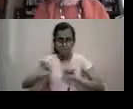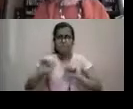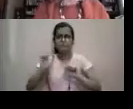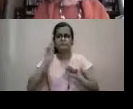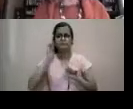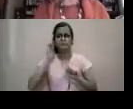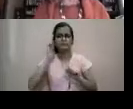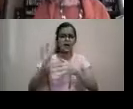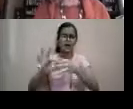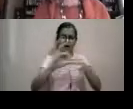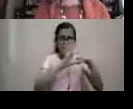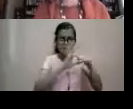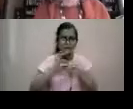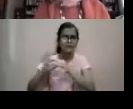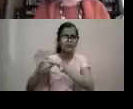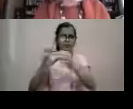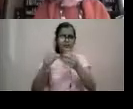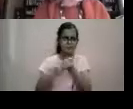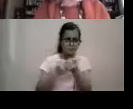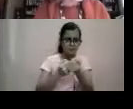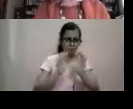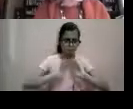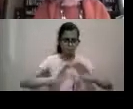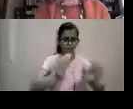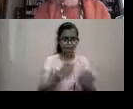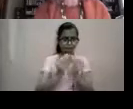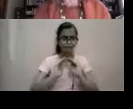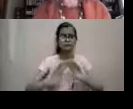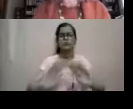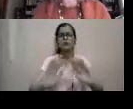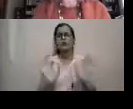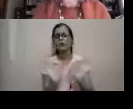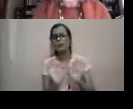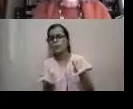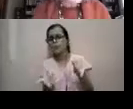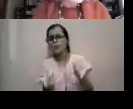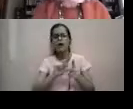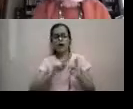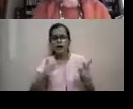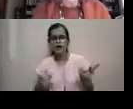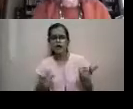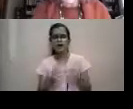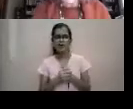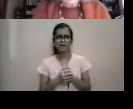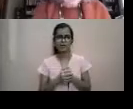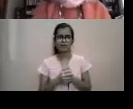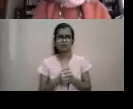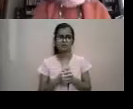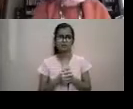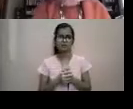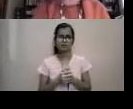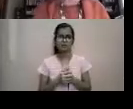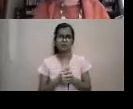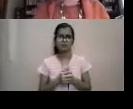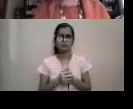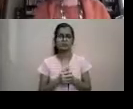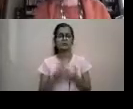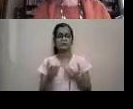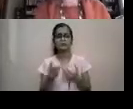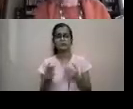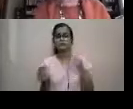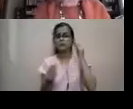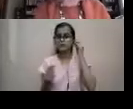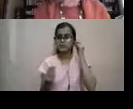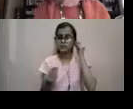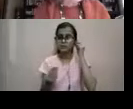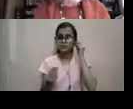many supports and accommodations we put in place. She needs care, lots of it, merely to